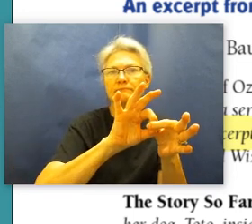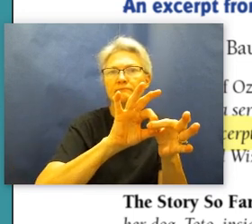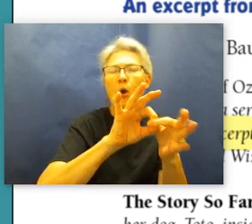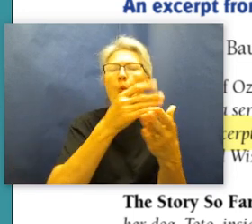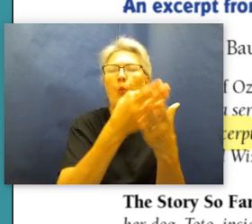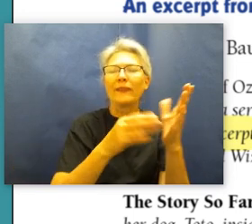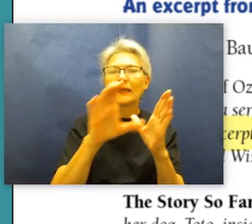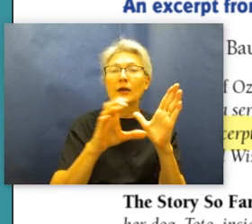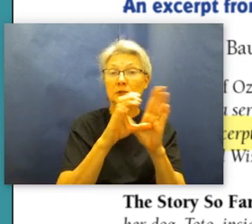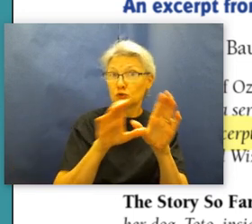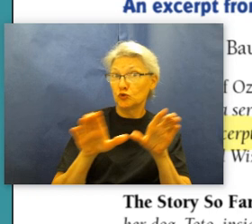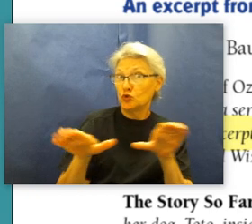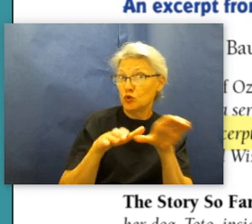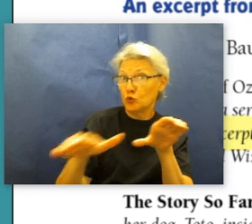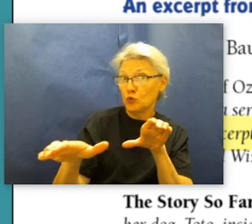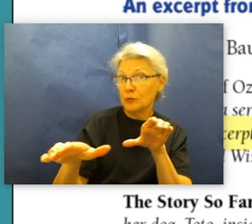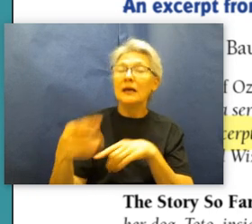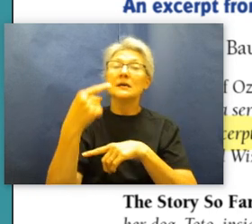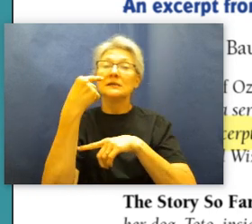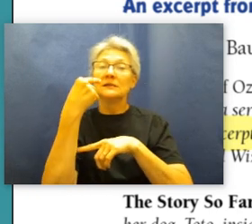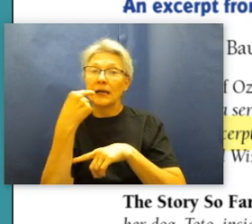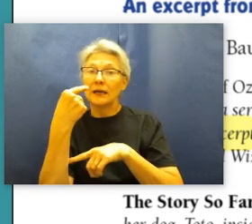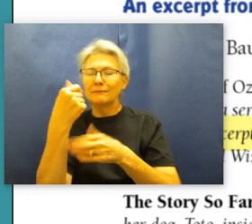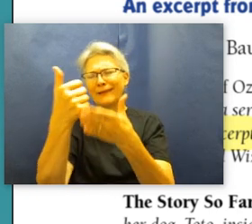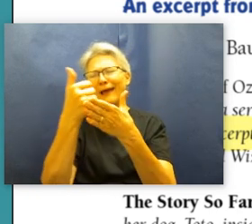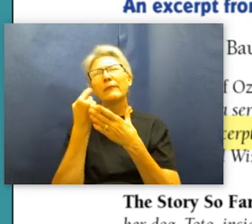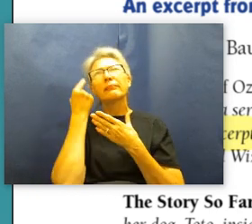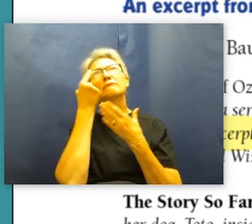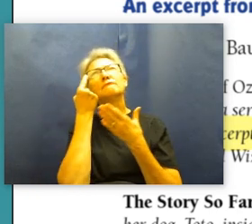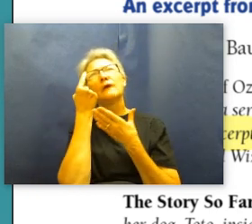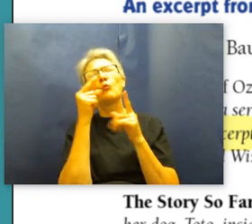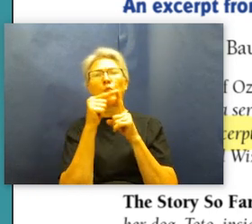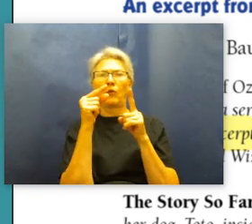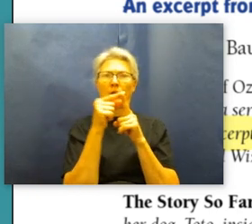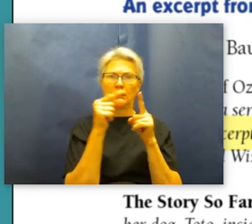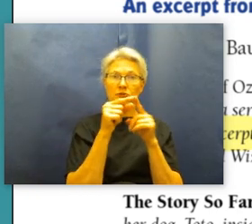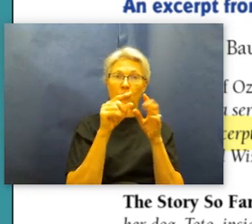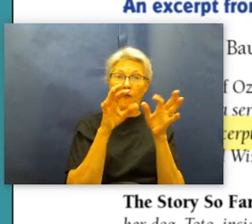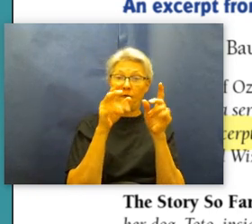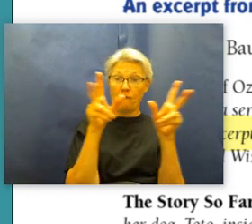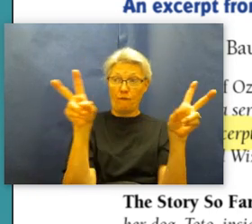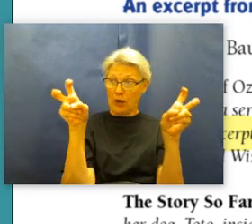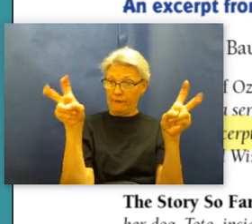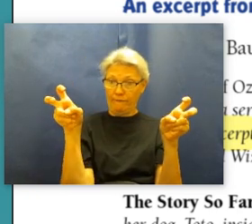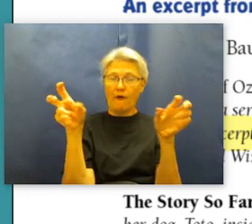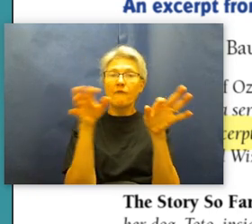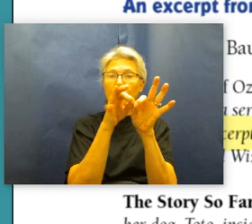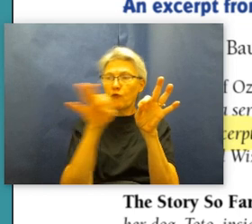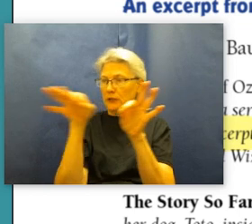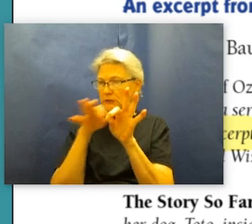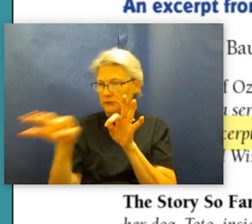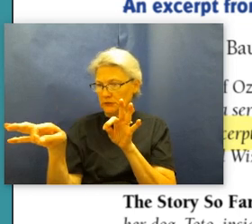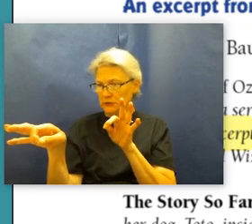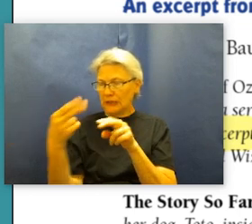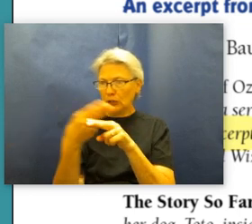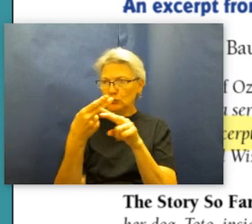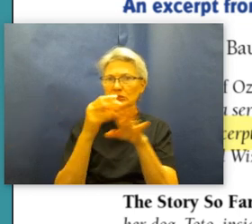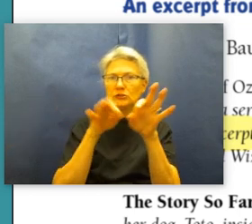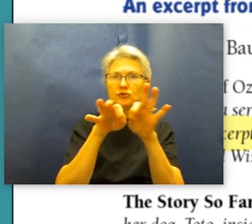what the characters do or say to help me think about words or phrases that I would use to describe them.